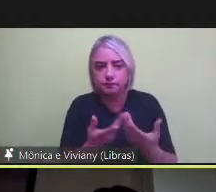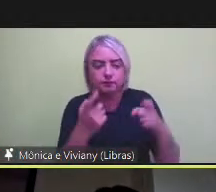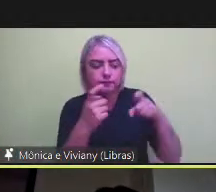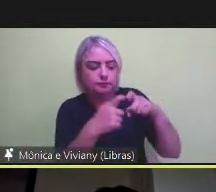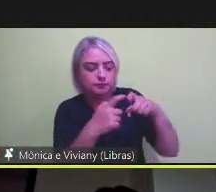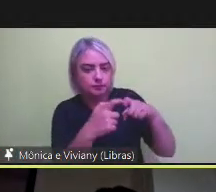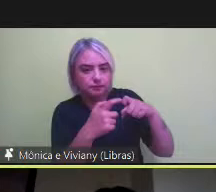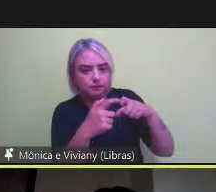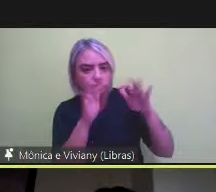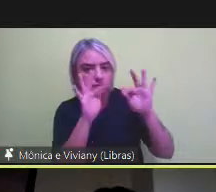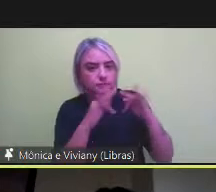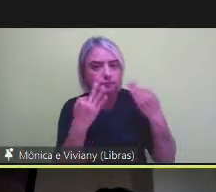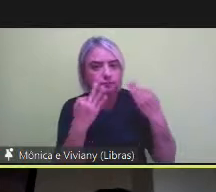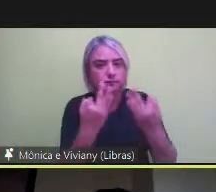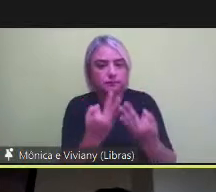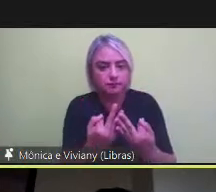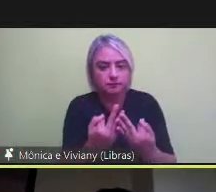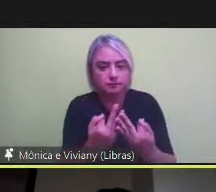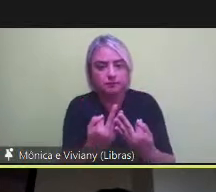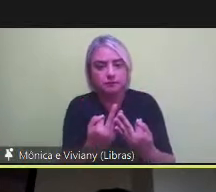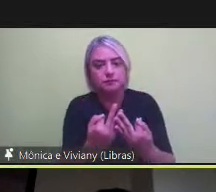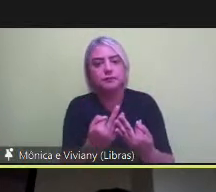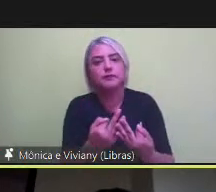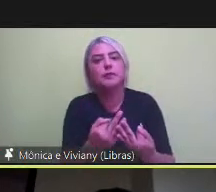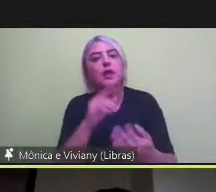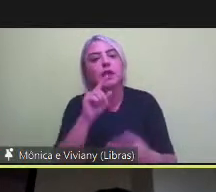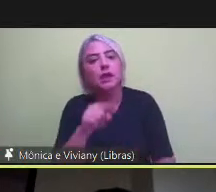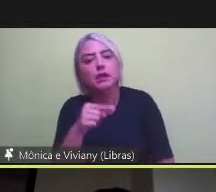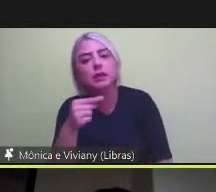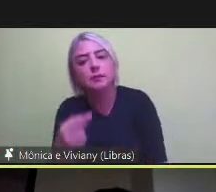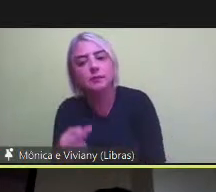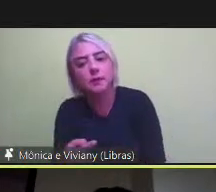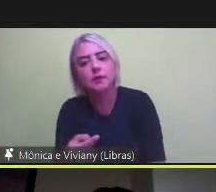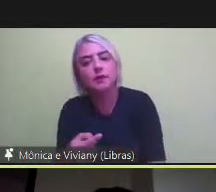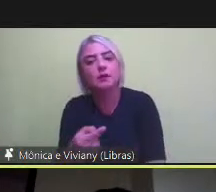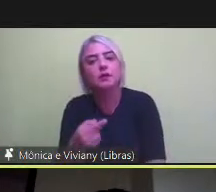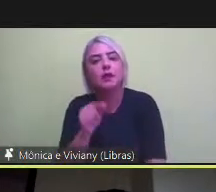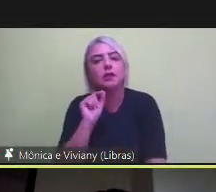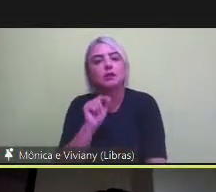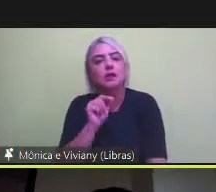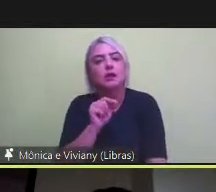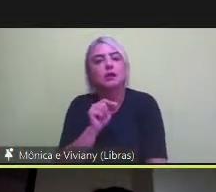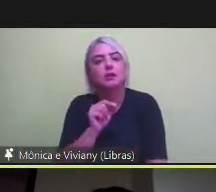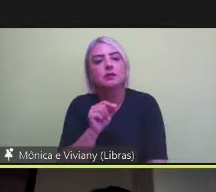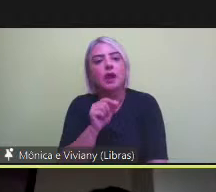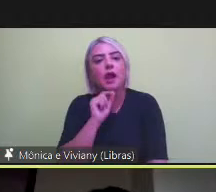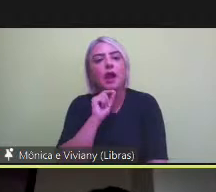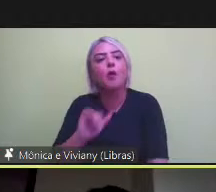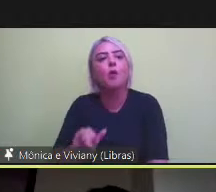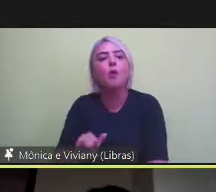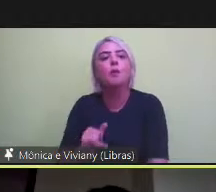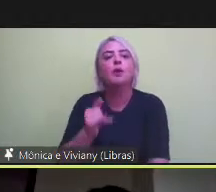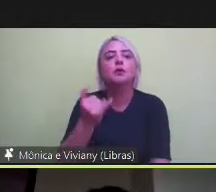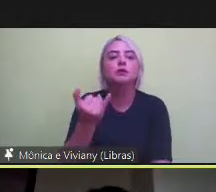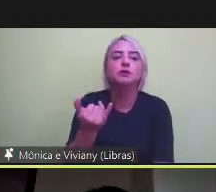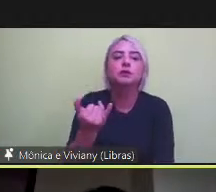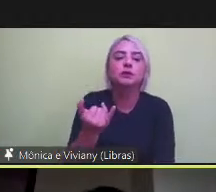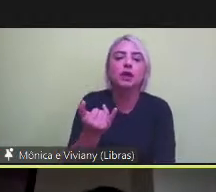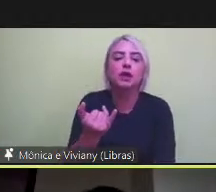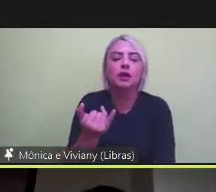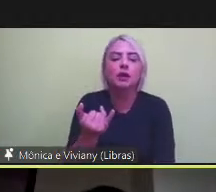by the doctor, family doctor, and that later that it is given the opportunity